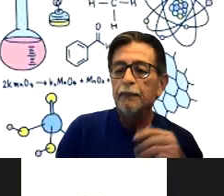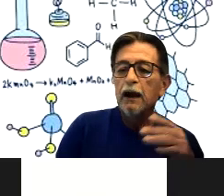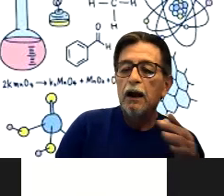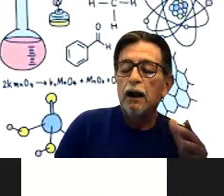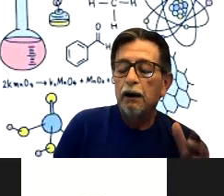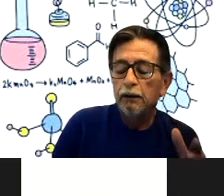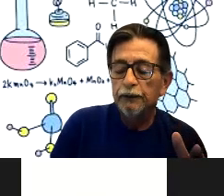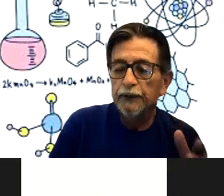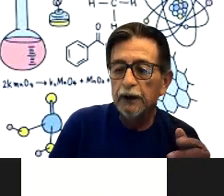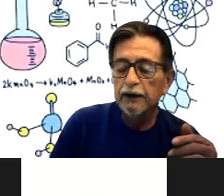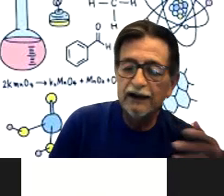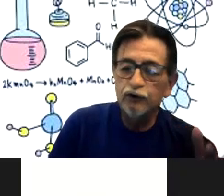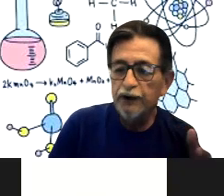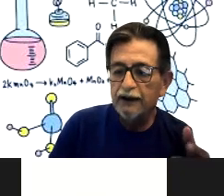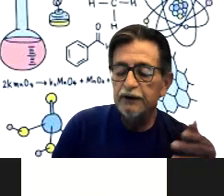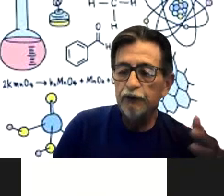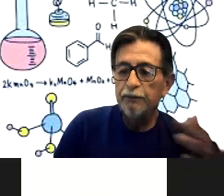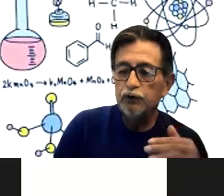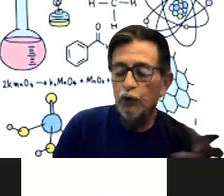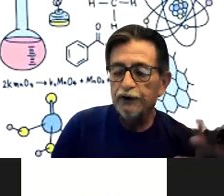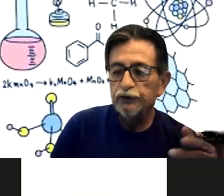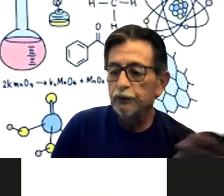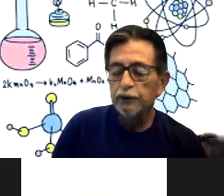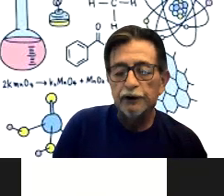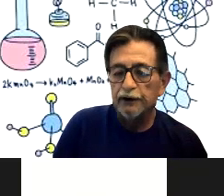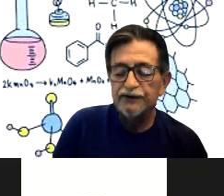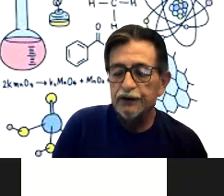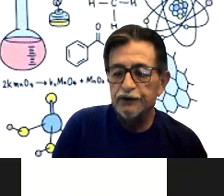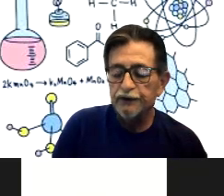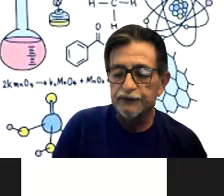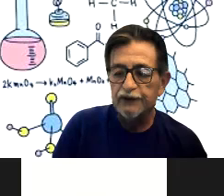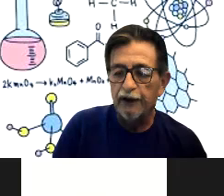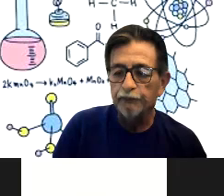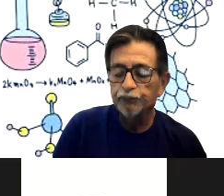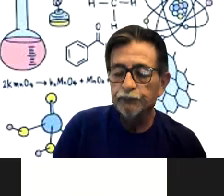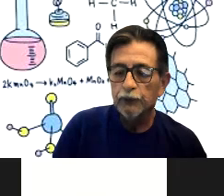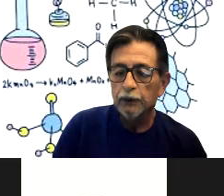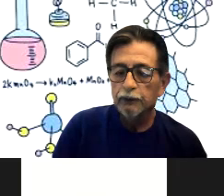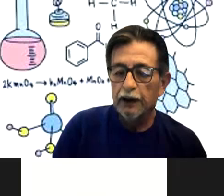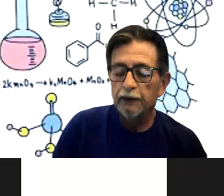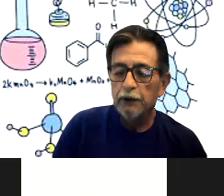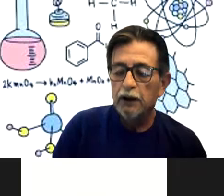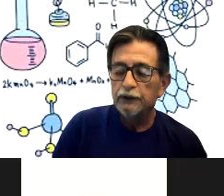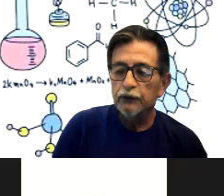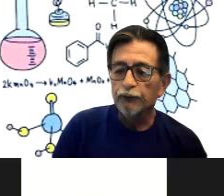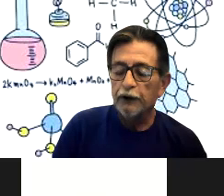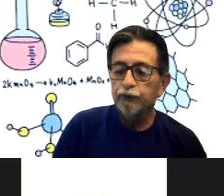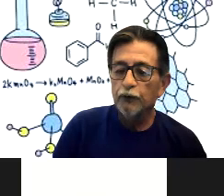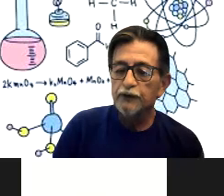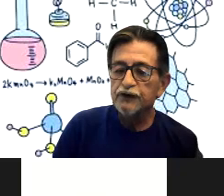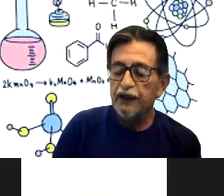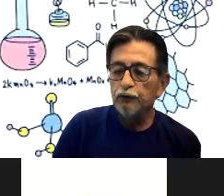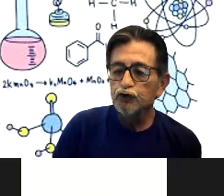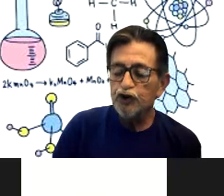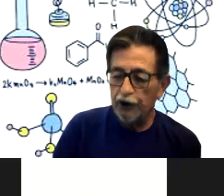hydrogen. The electronegativity between the two are essentially the same, okay? So